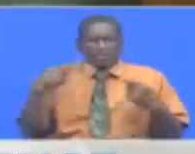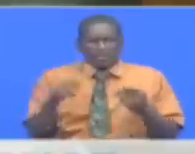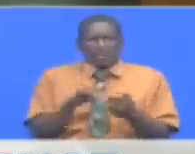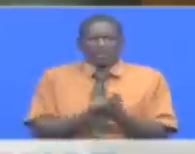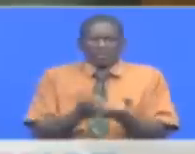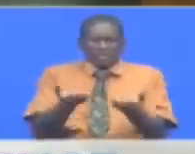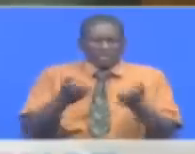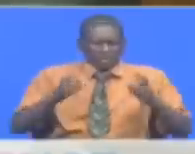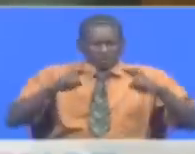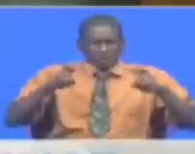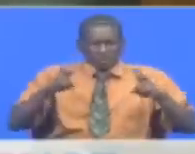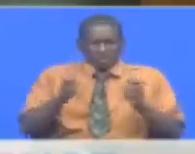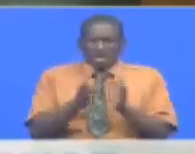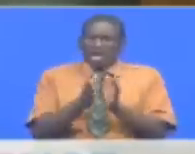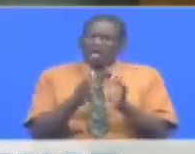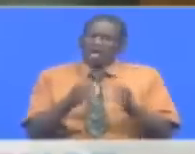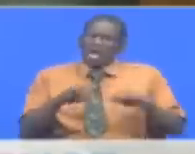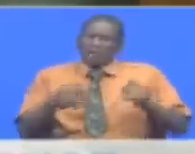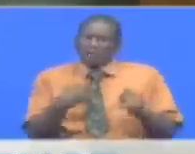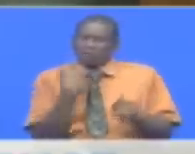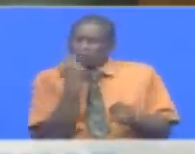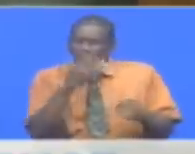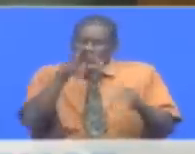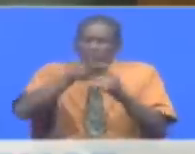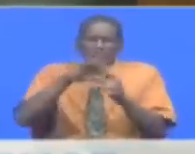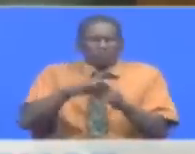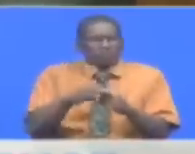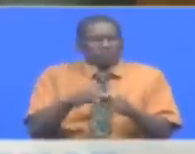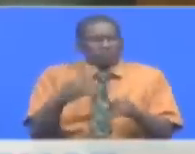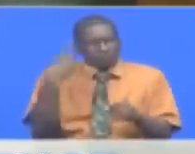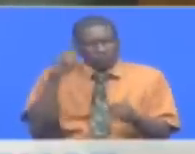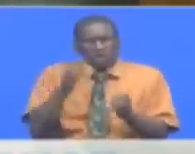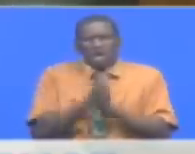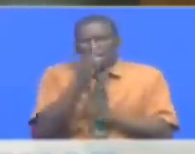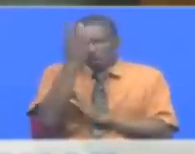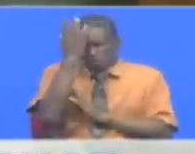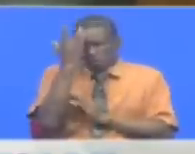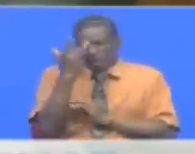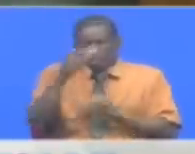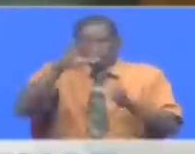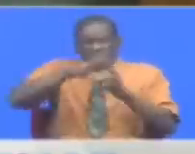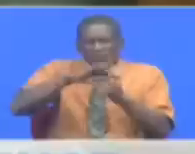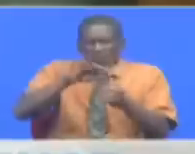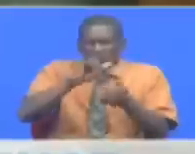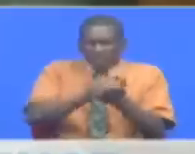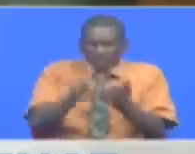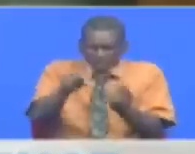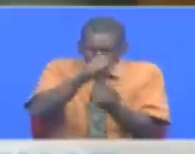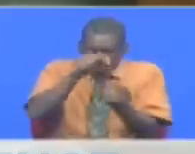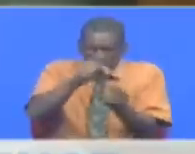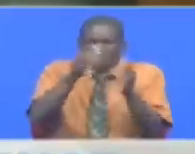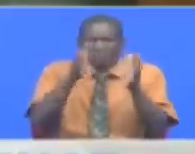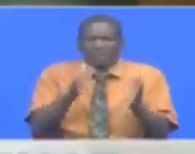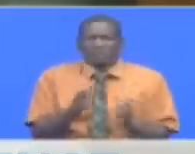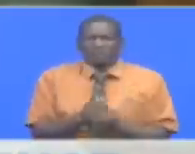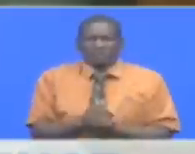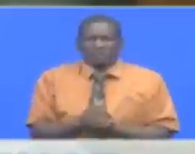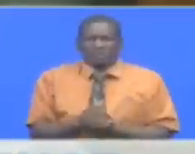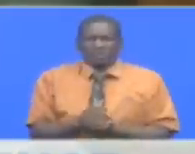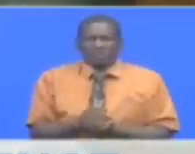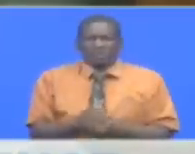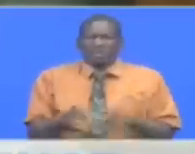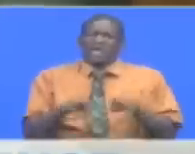look at who they vote for and why they are voting for that particular person. And like I'm